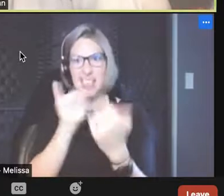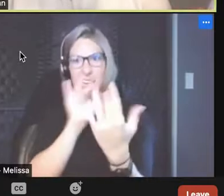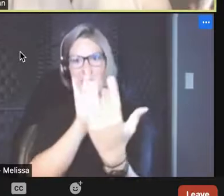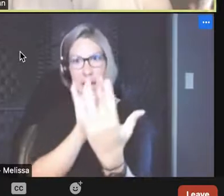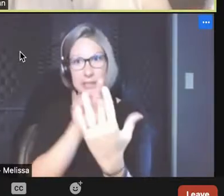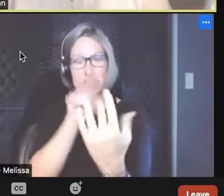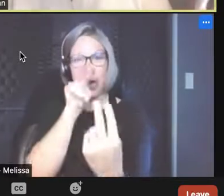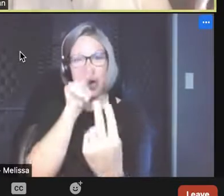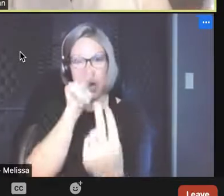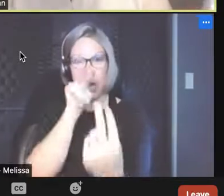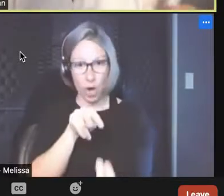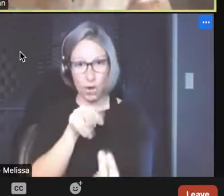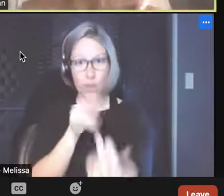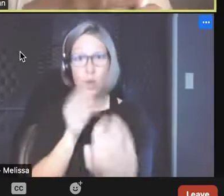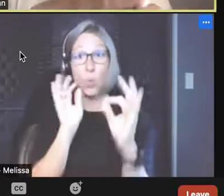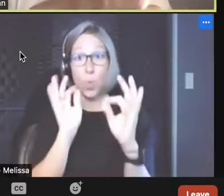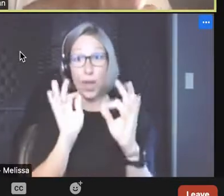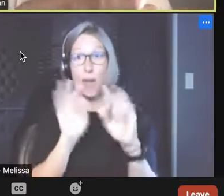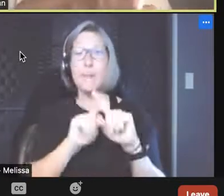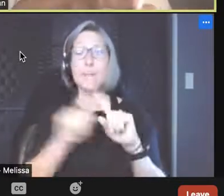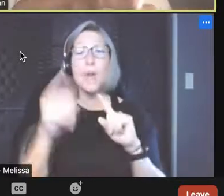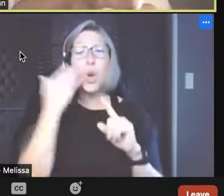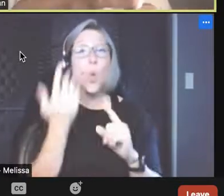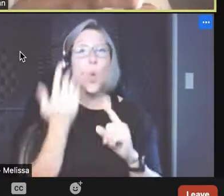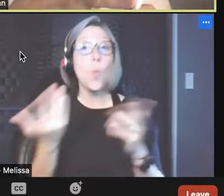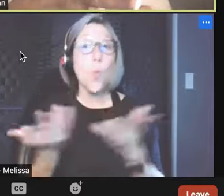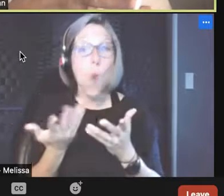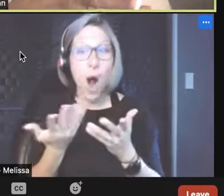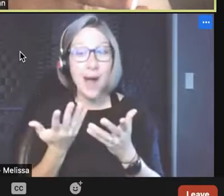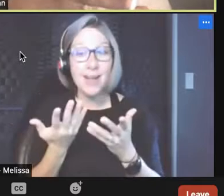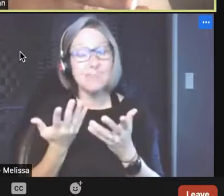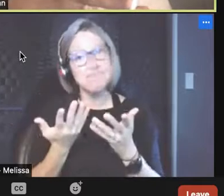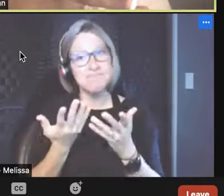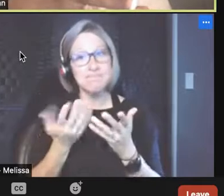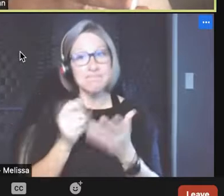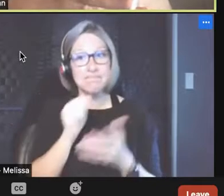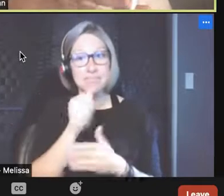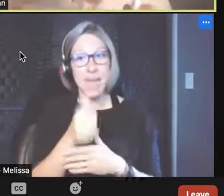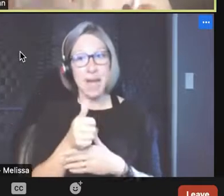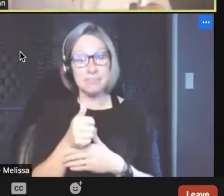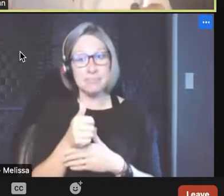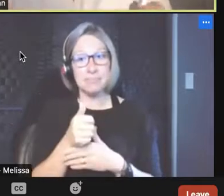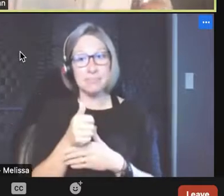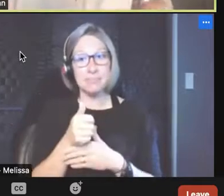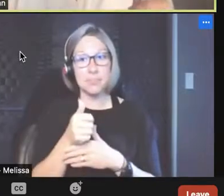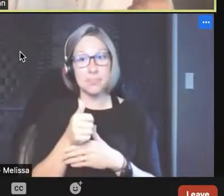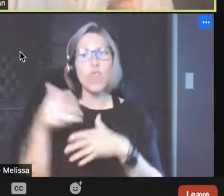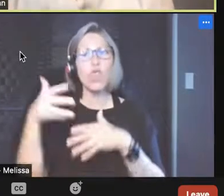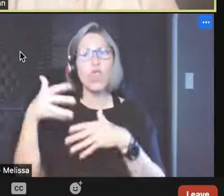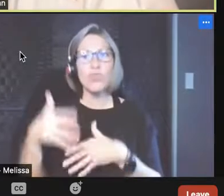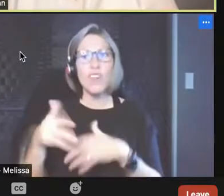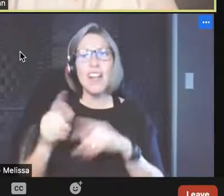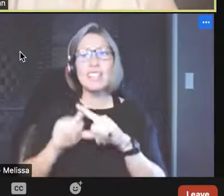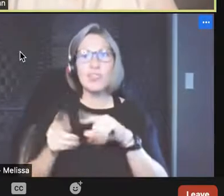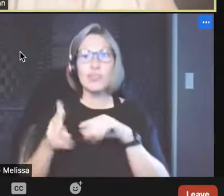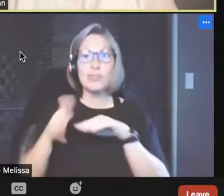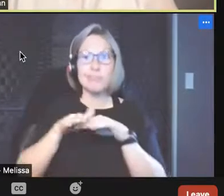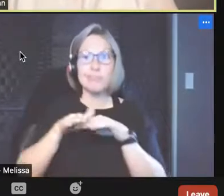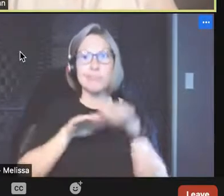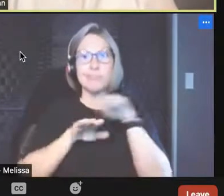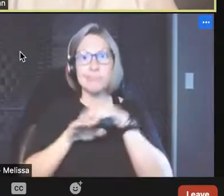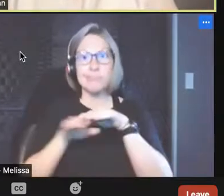means the mechanism is ready to take in that information. The rest is really these other layers that we have to add.